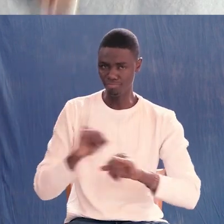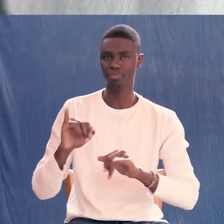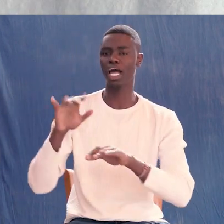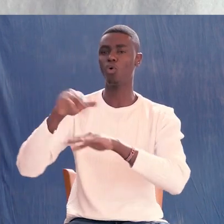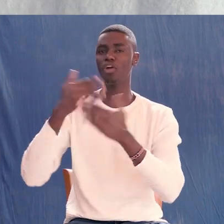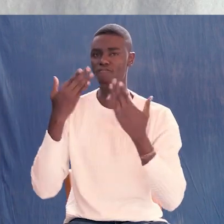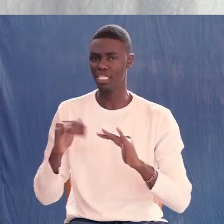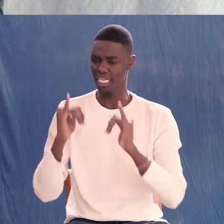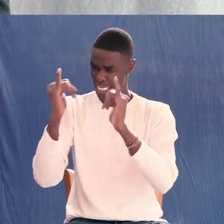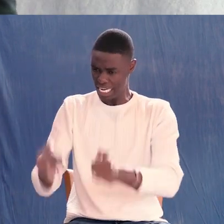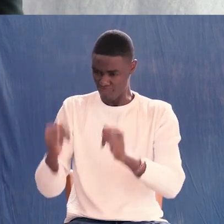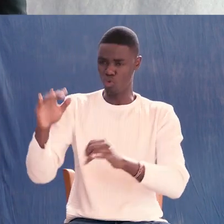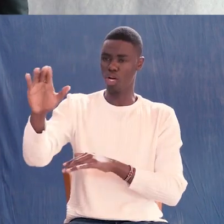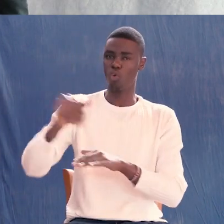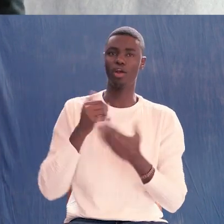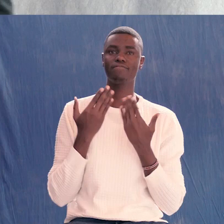individually.